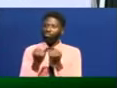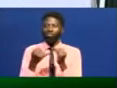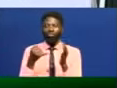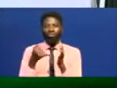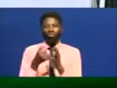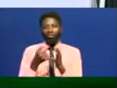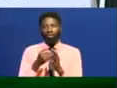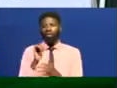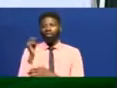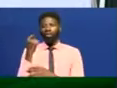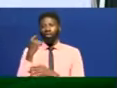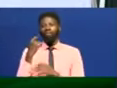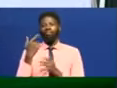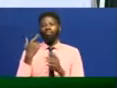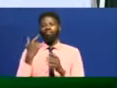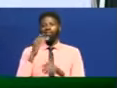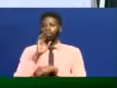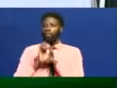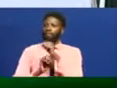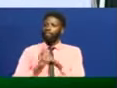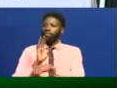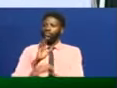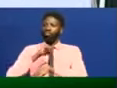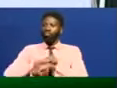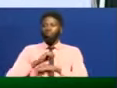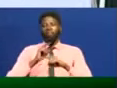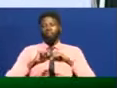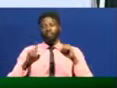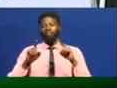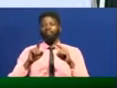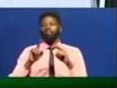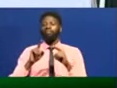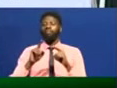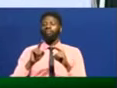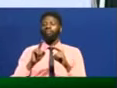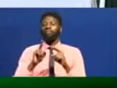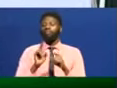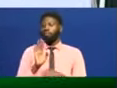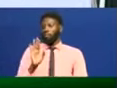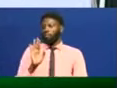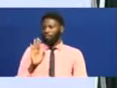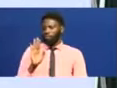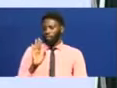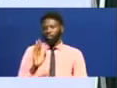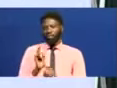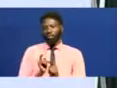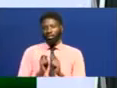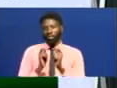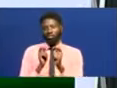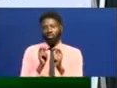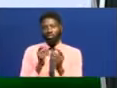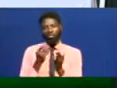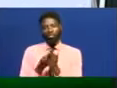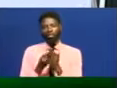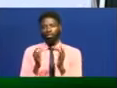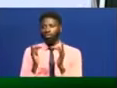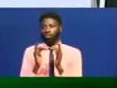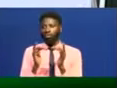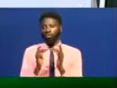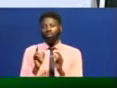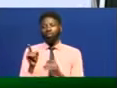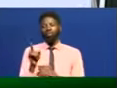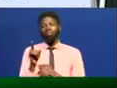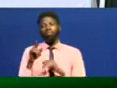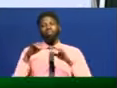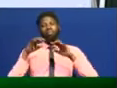School. But Talanta Hela Online is also a virtual marketplace for